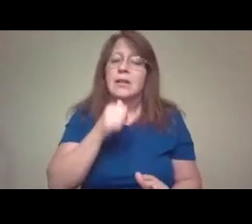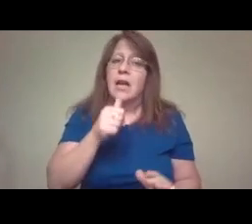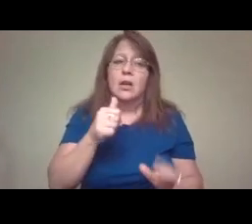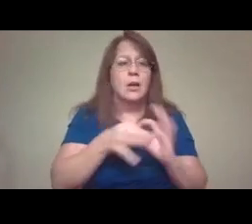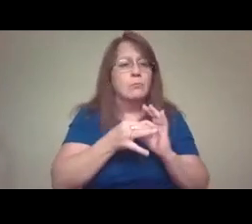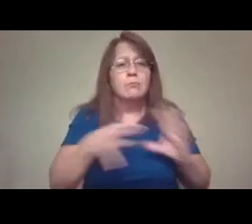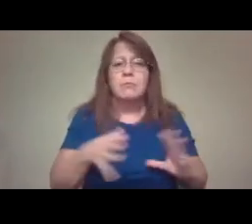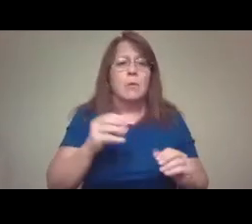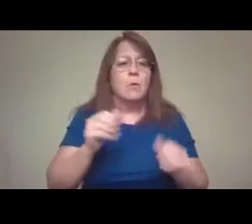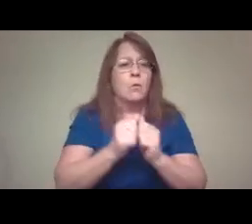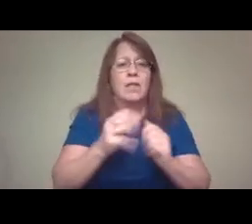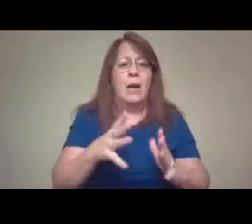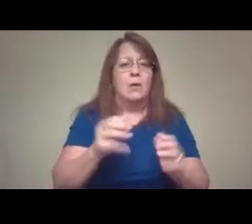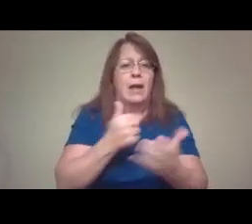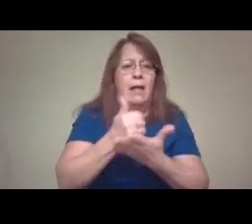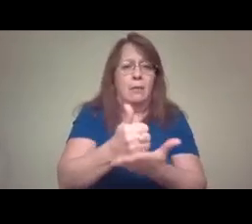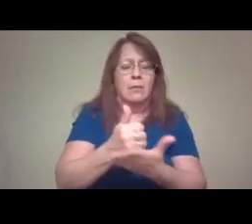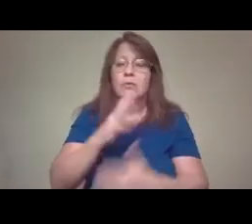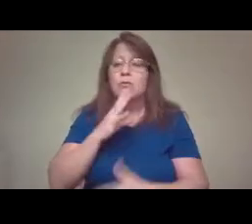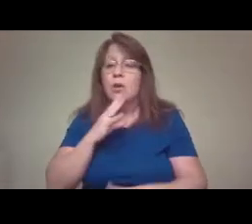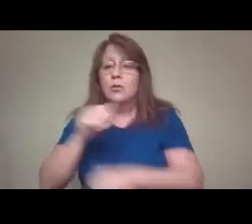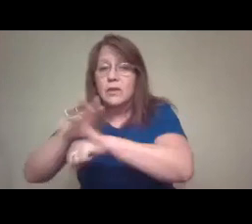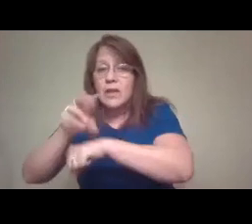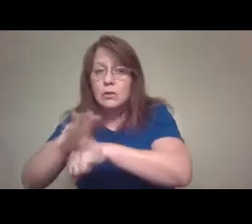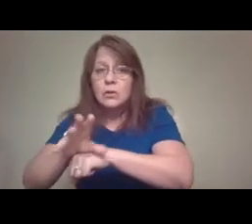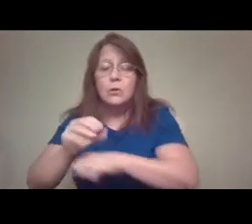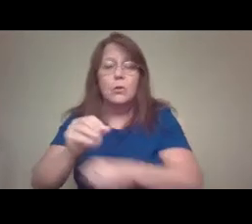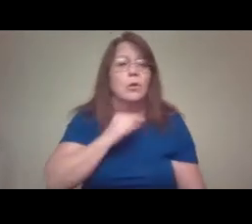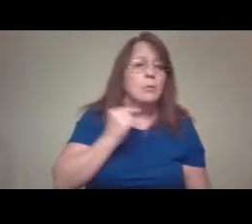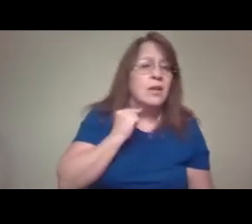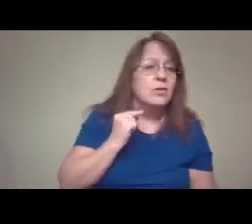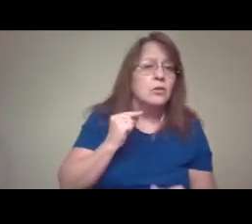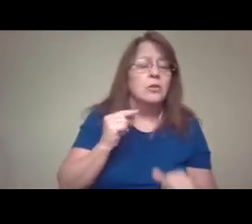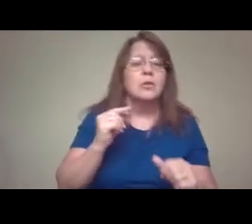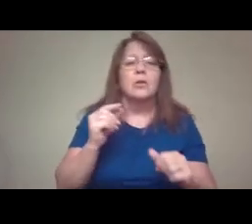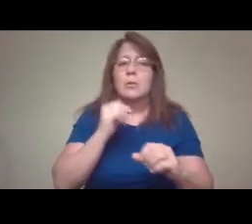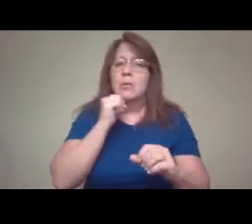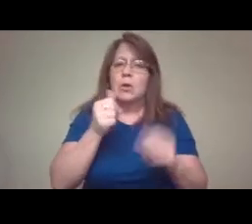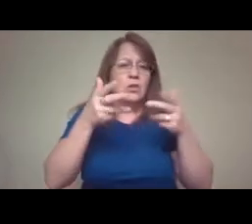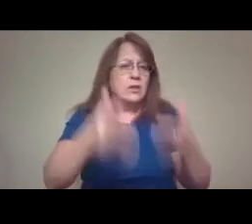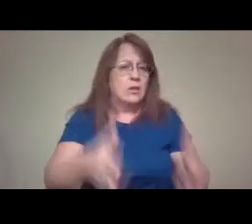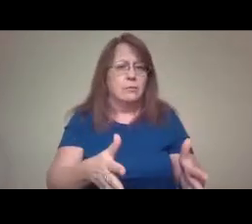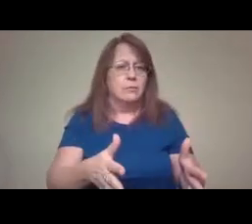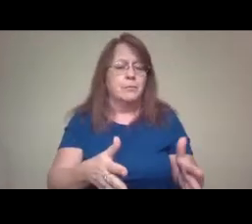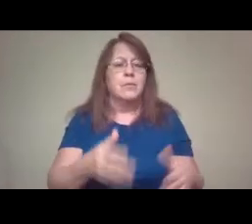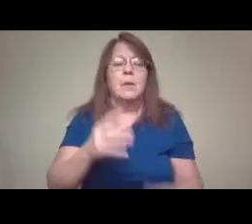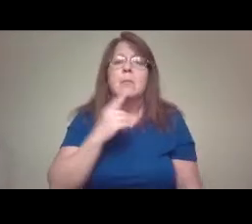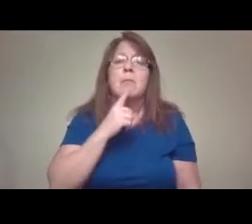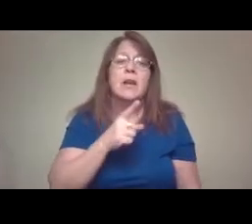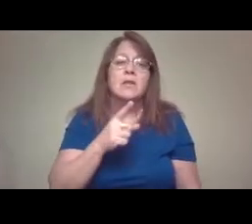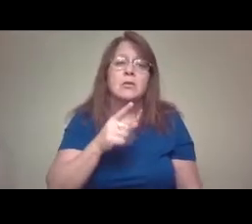your doctor. Or a counselor at school. or your minister, but don't just let it drop. And make sure that your kid always has someone to turn